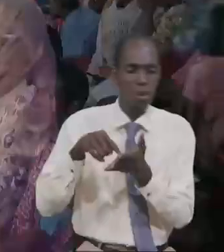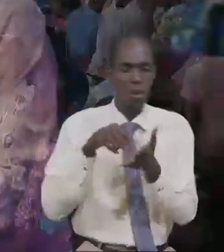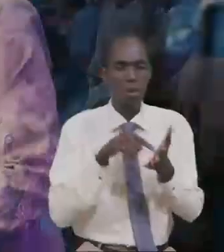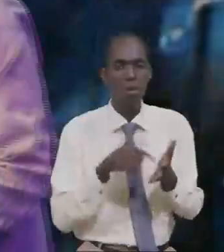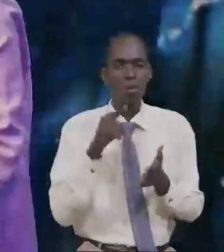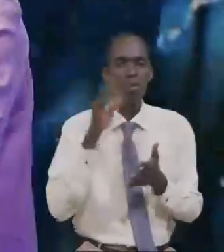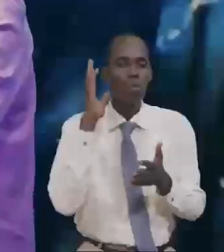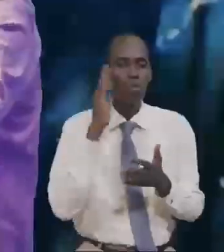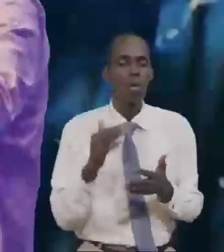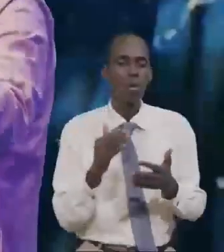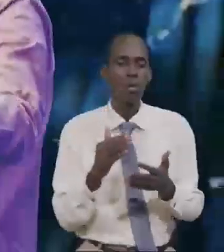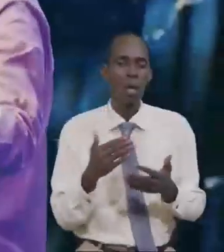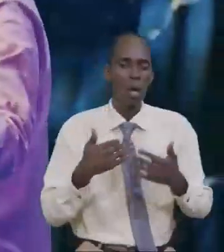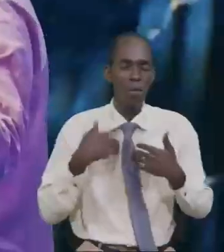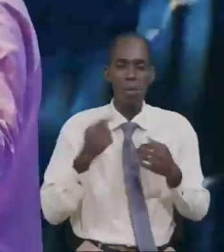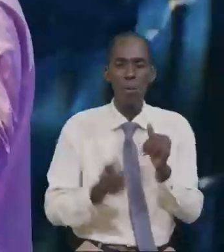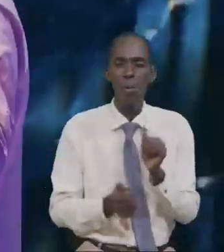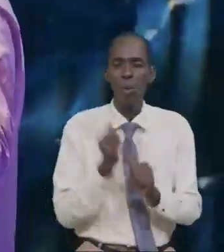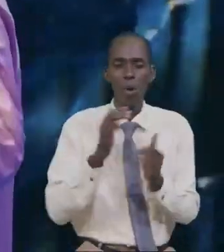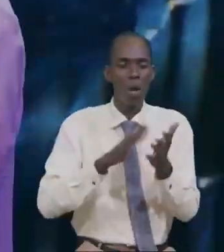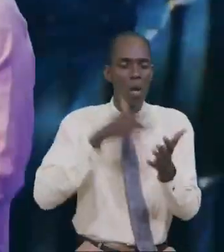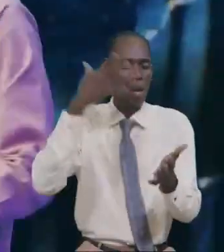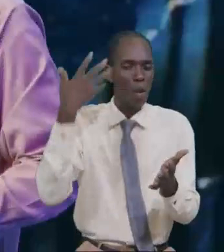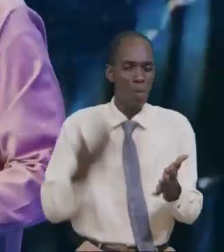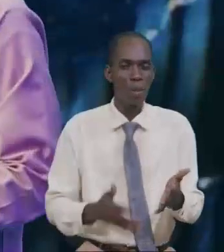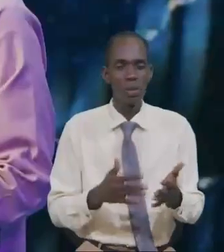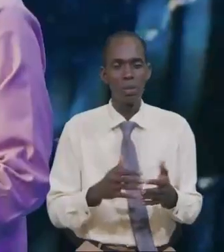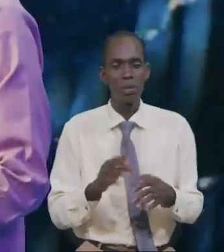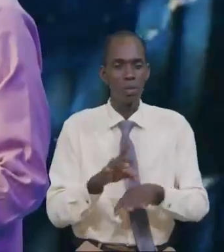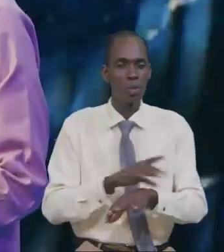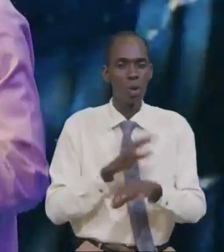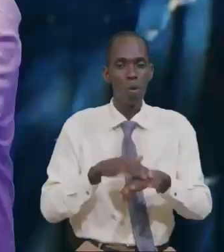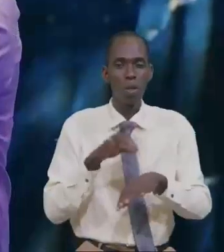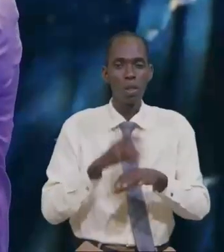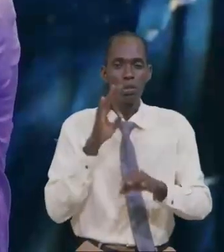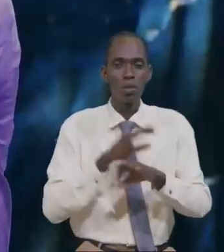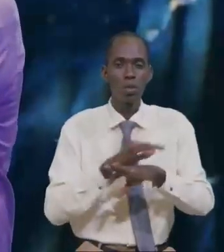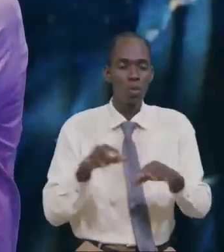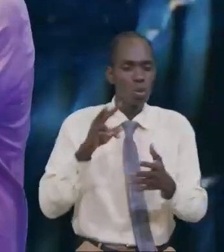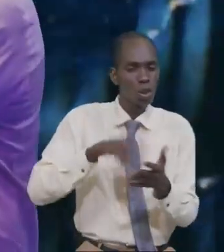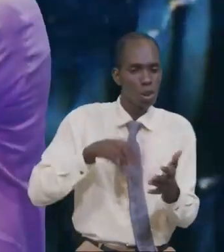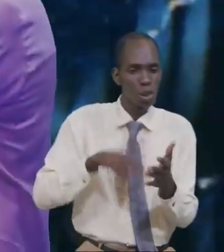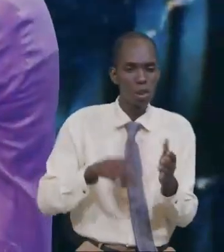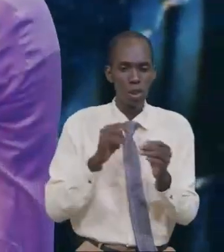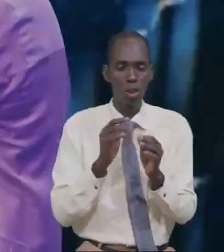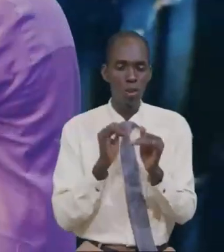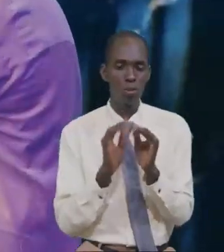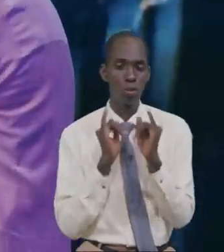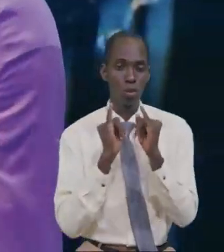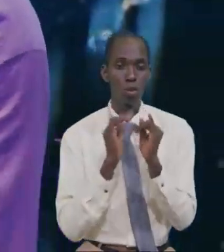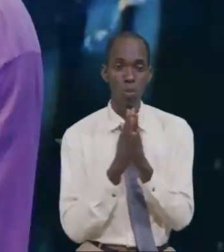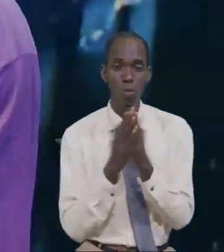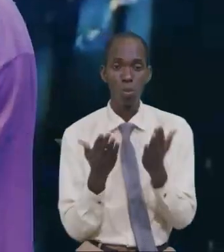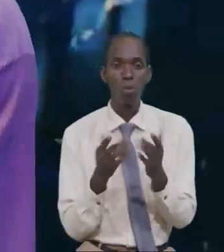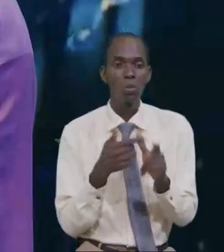make use of that, it's not going to get you very far. This book of the law, this is the manual that will make